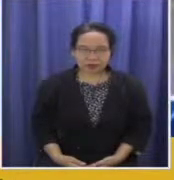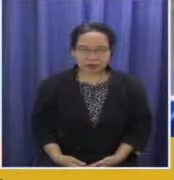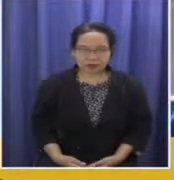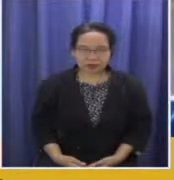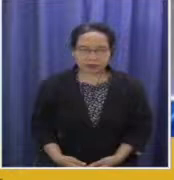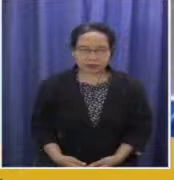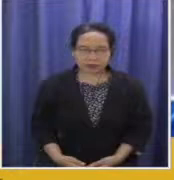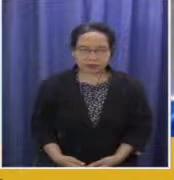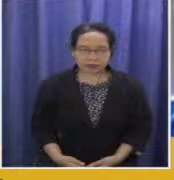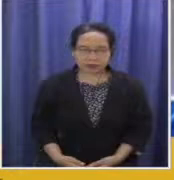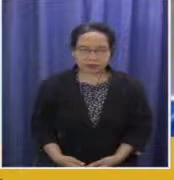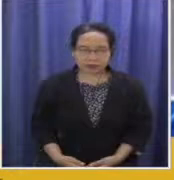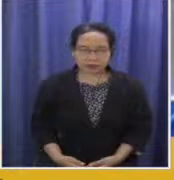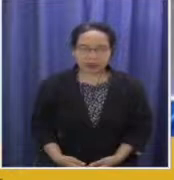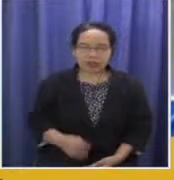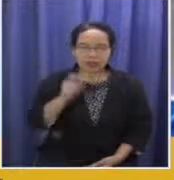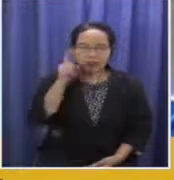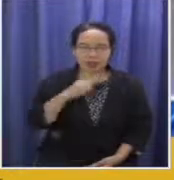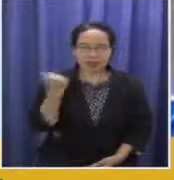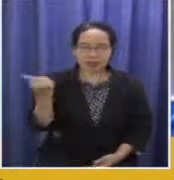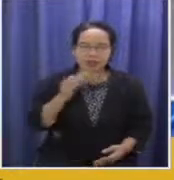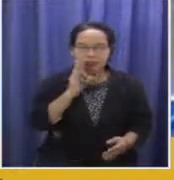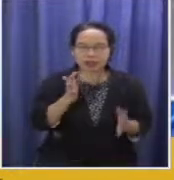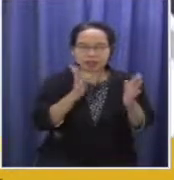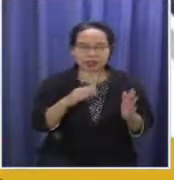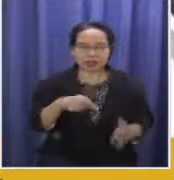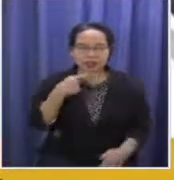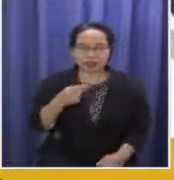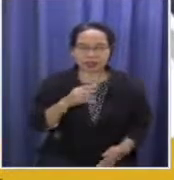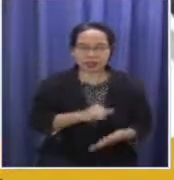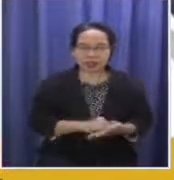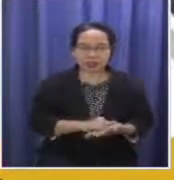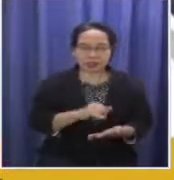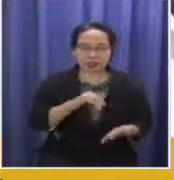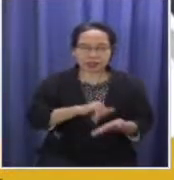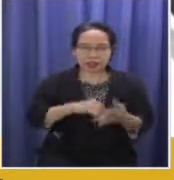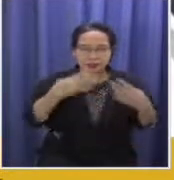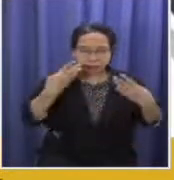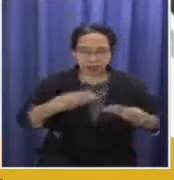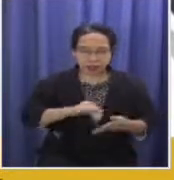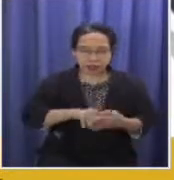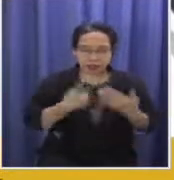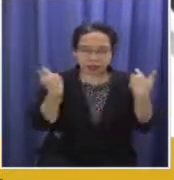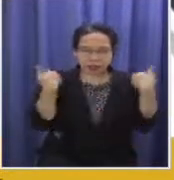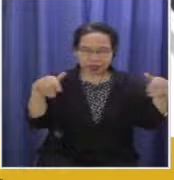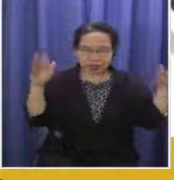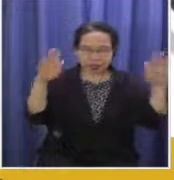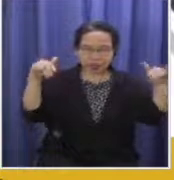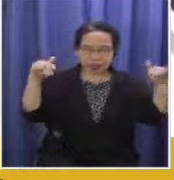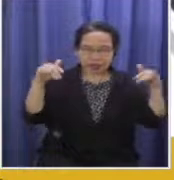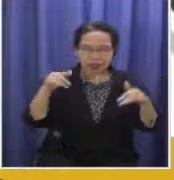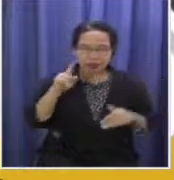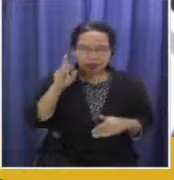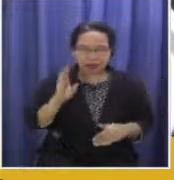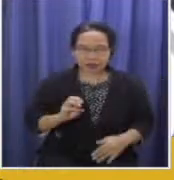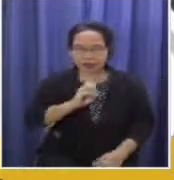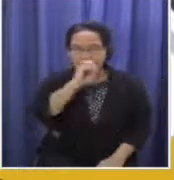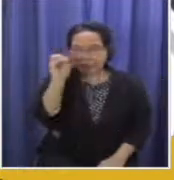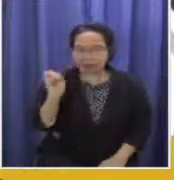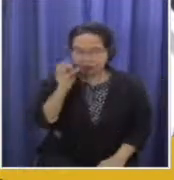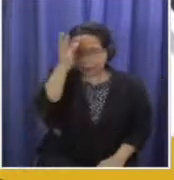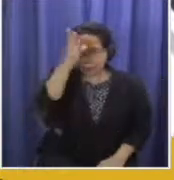Will any pastor will say that body of those angels are 100%